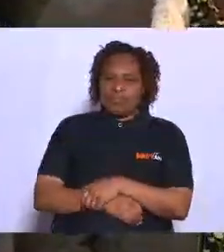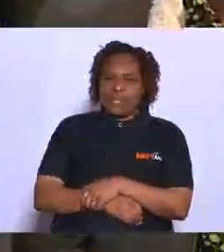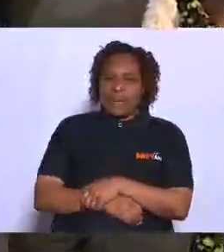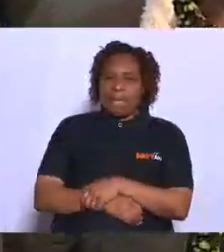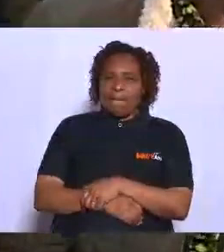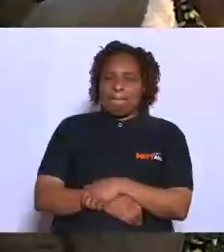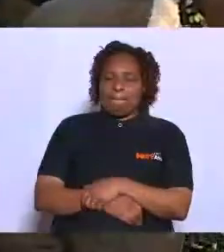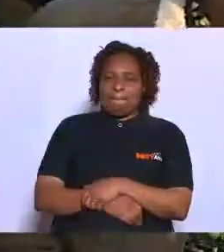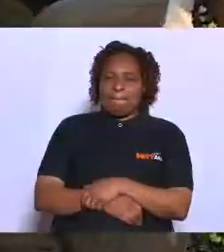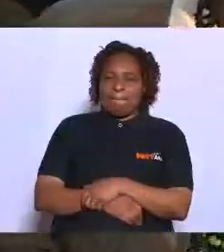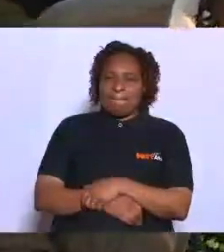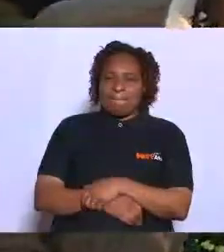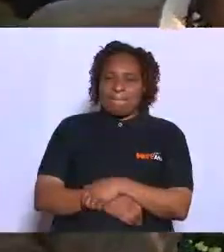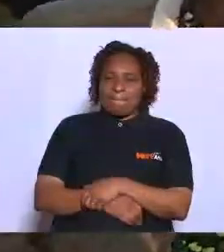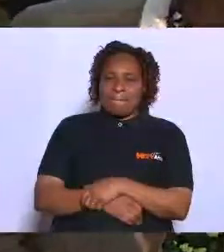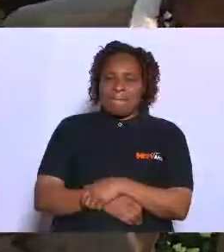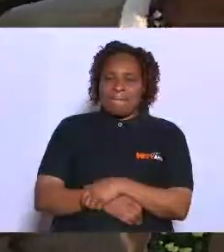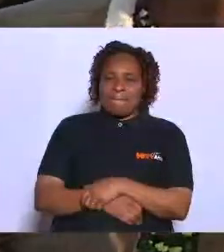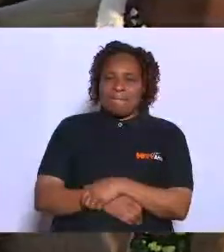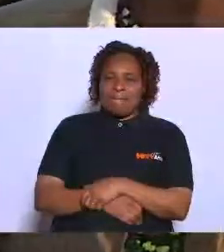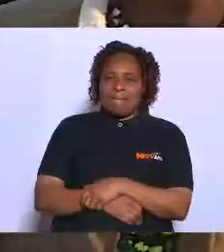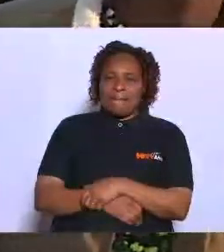thank you